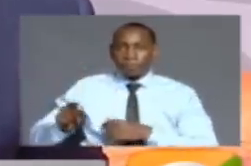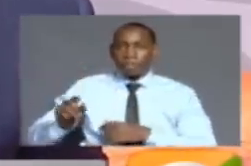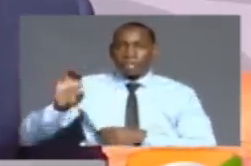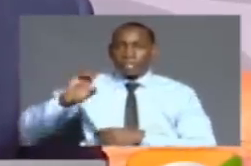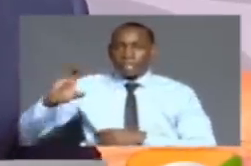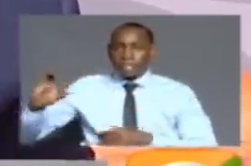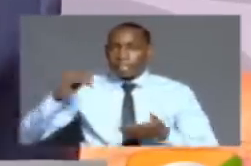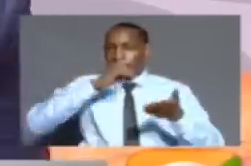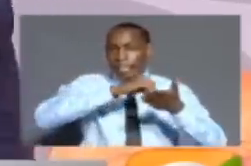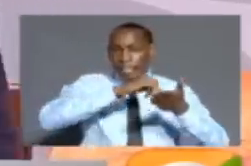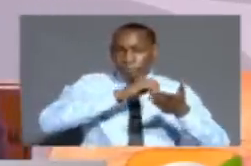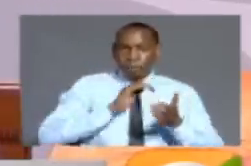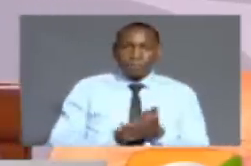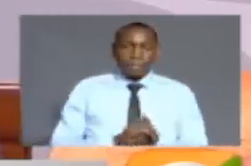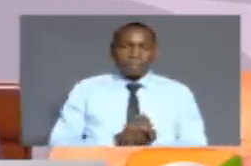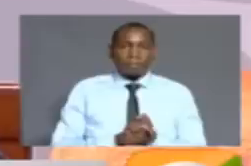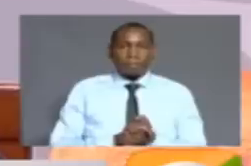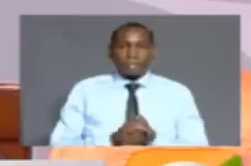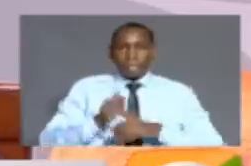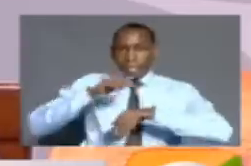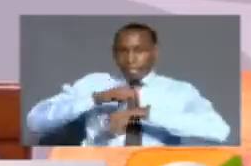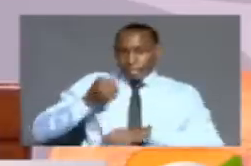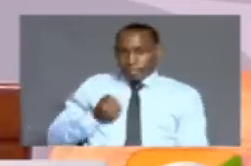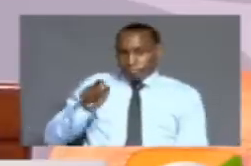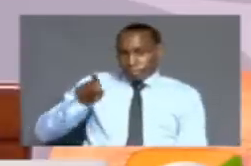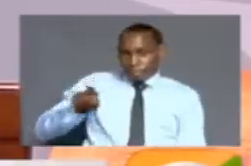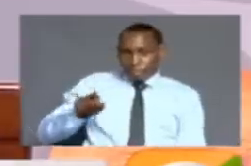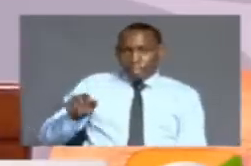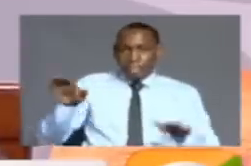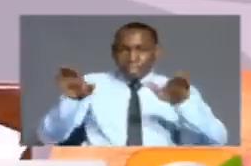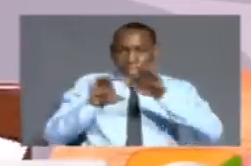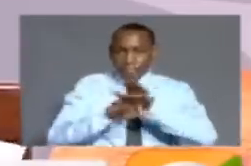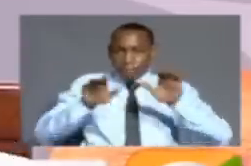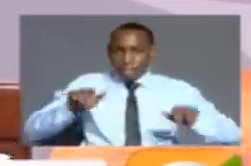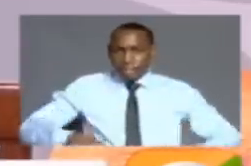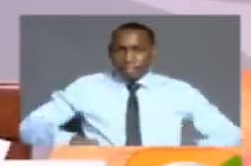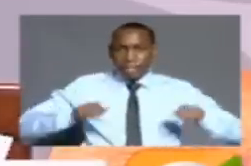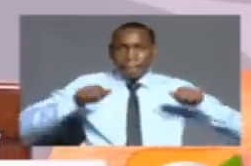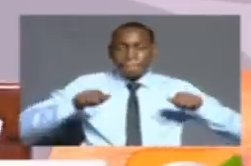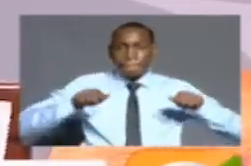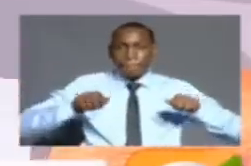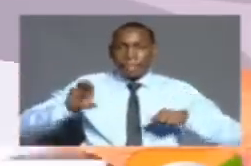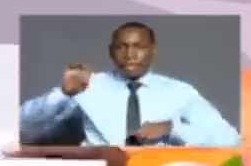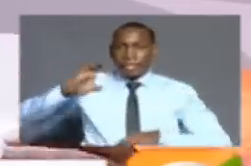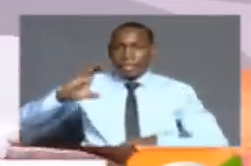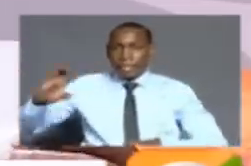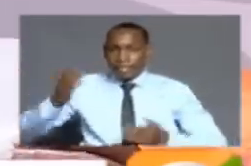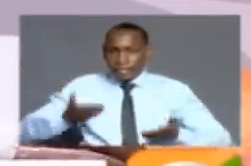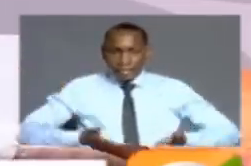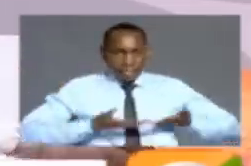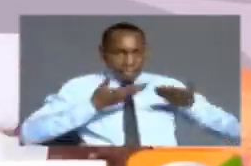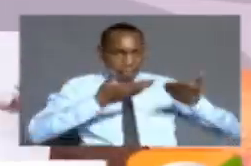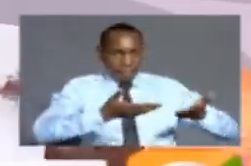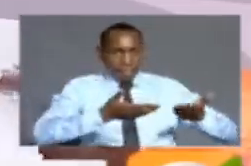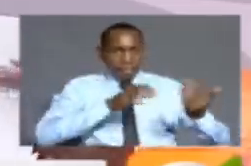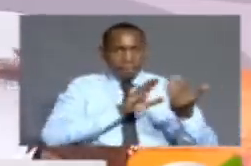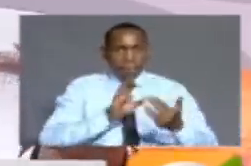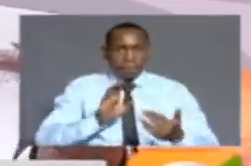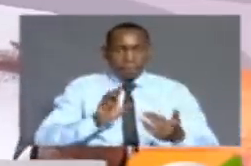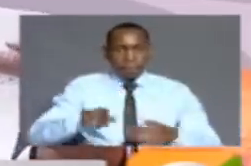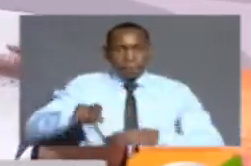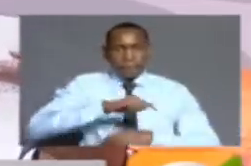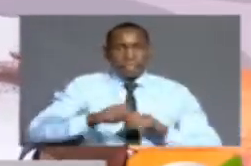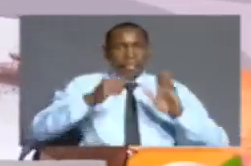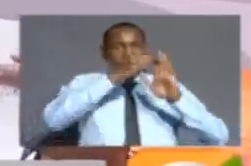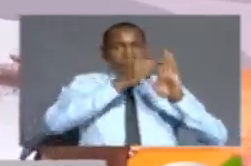Anti-Corruption Commission. And when she, the deputy chair of ESCC, was submitting to us the list of the